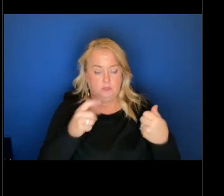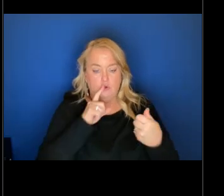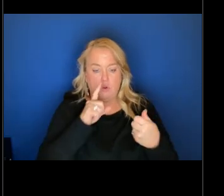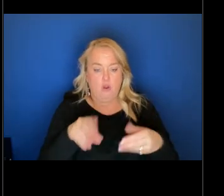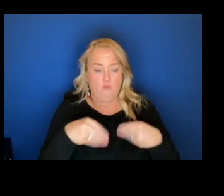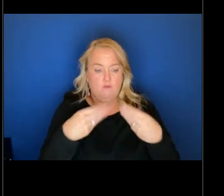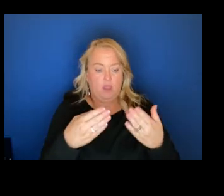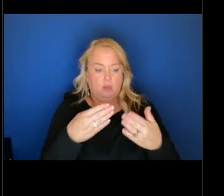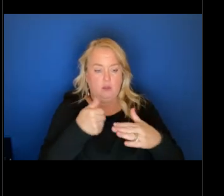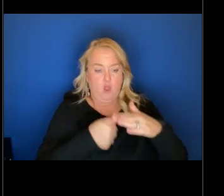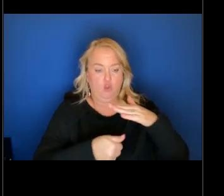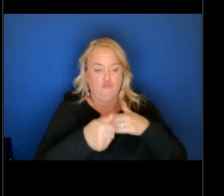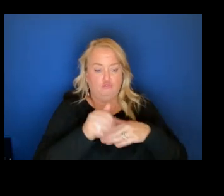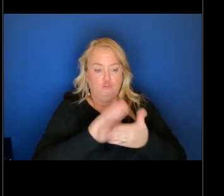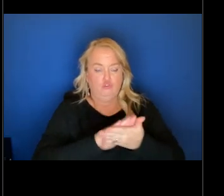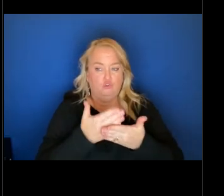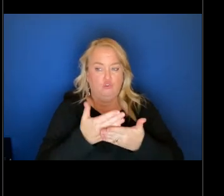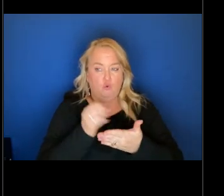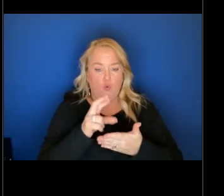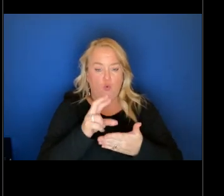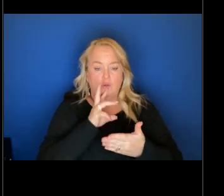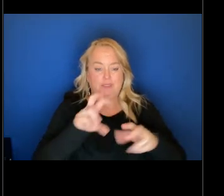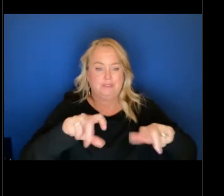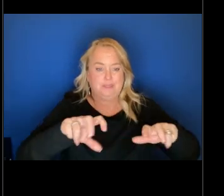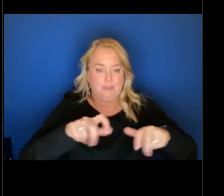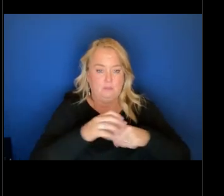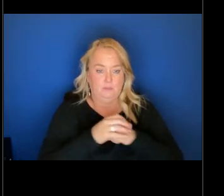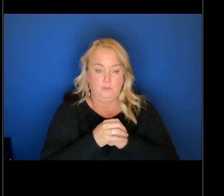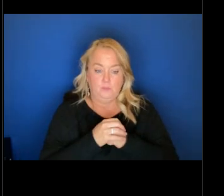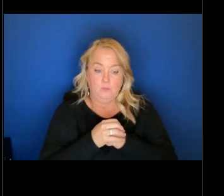provided under the cooktop or sink.